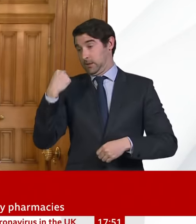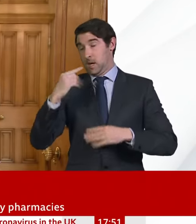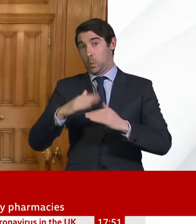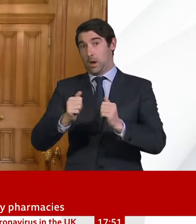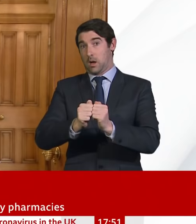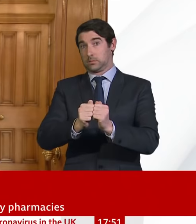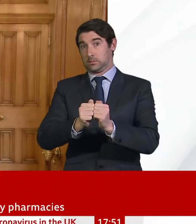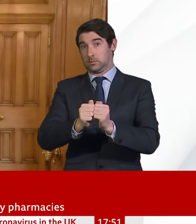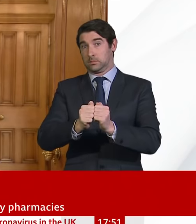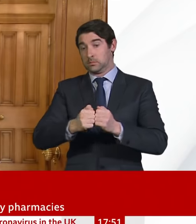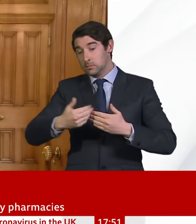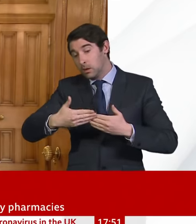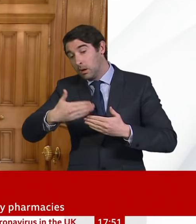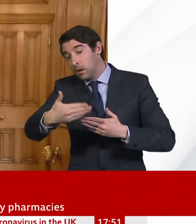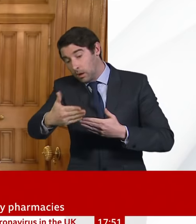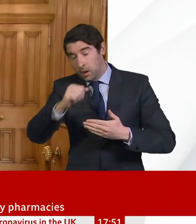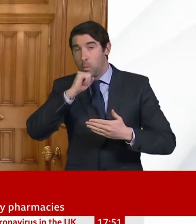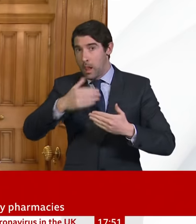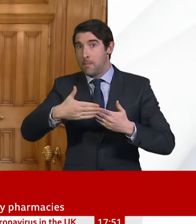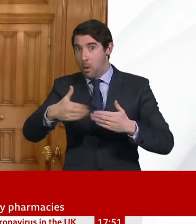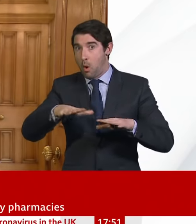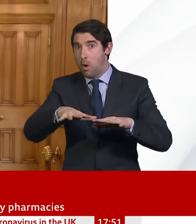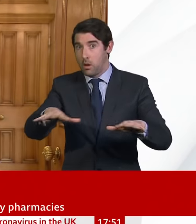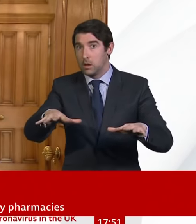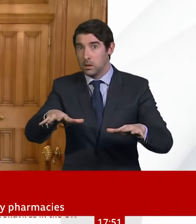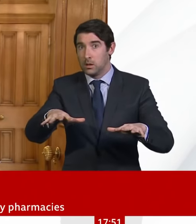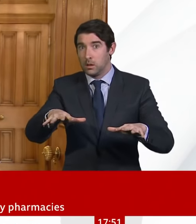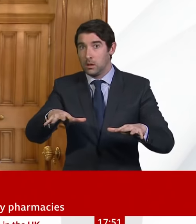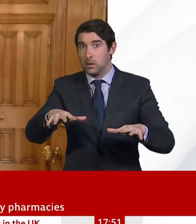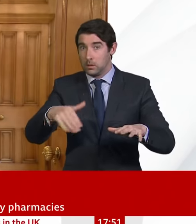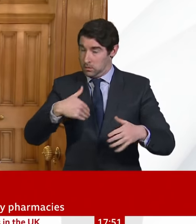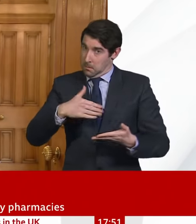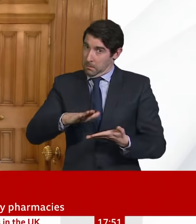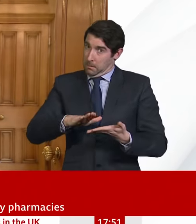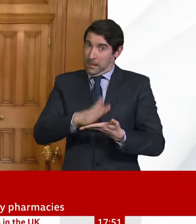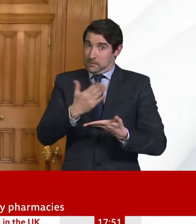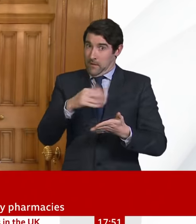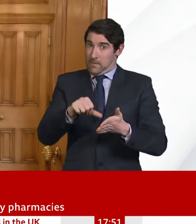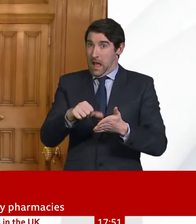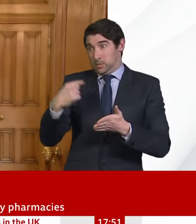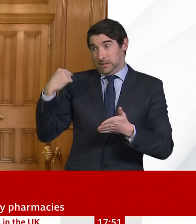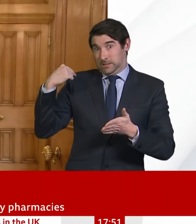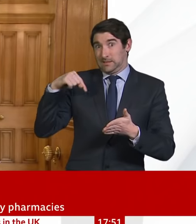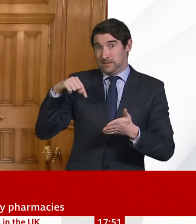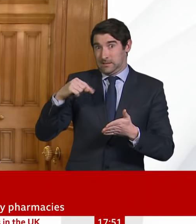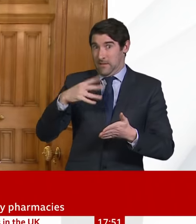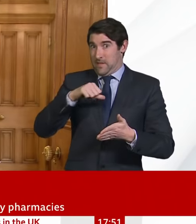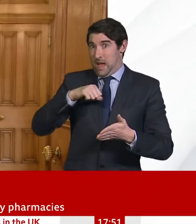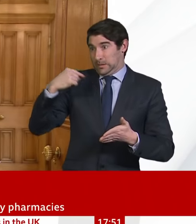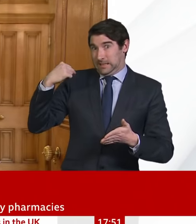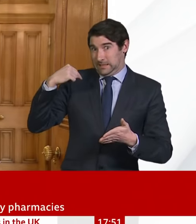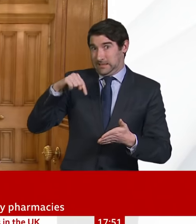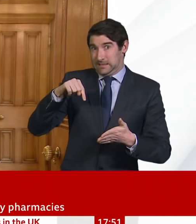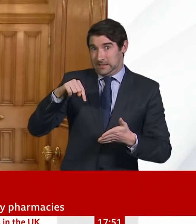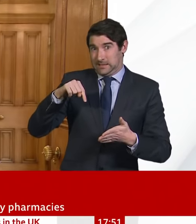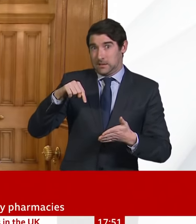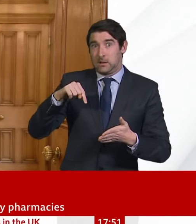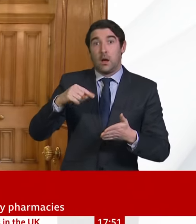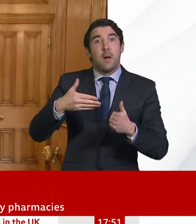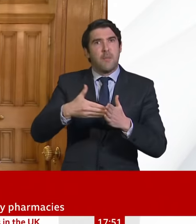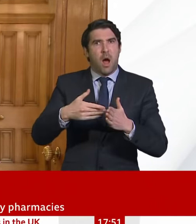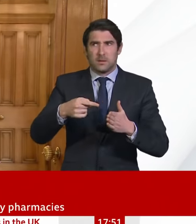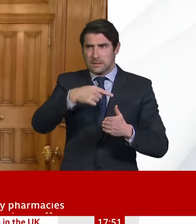significant progress, and I'm really glad that the figures of those in the NHS who are absent due to coronavirus are lower